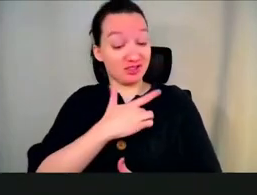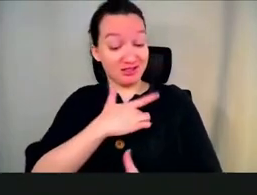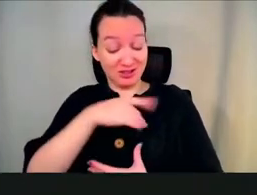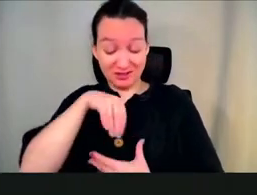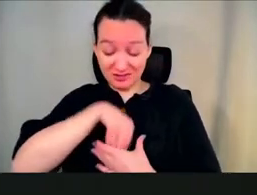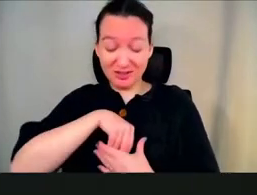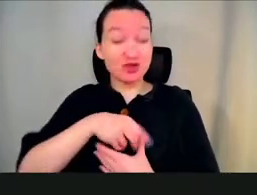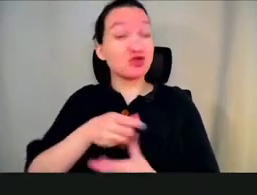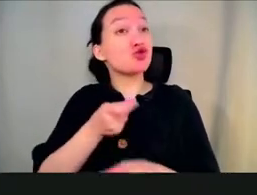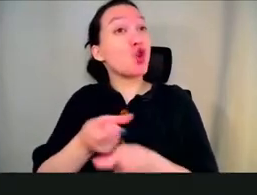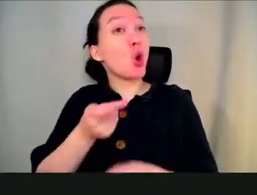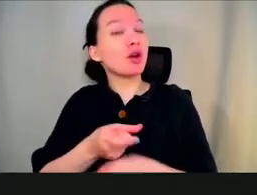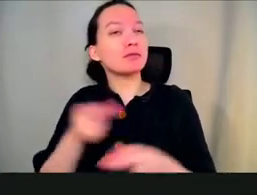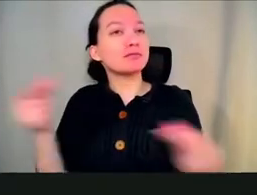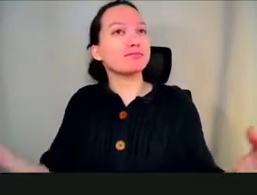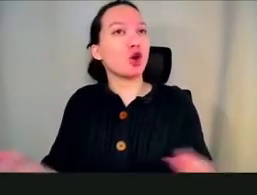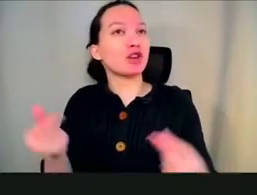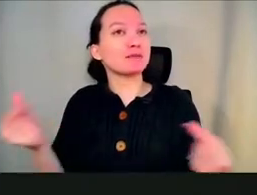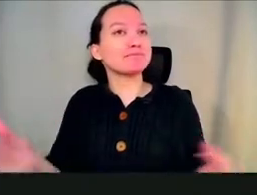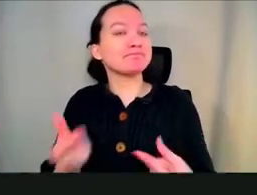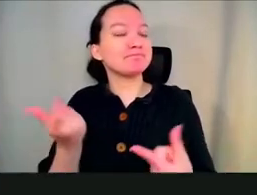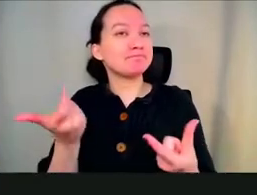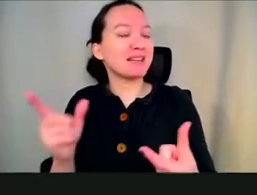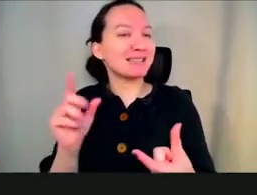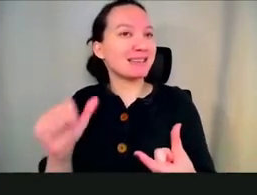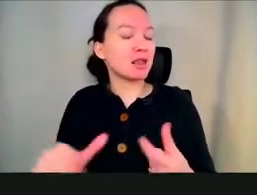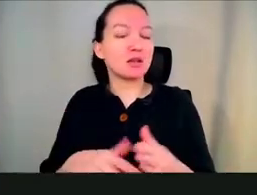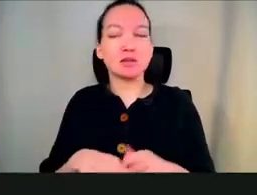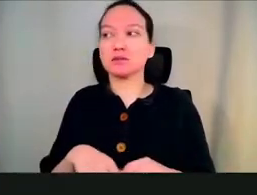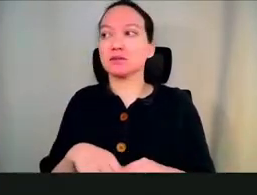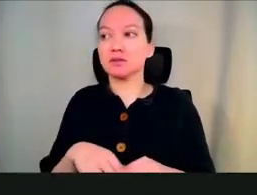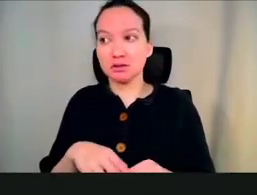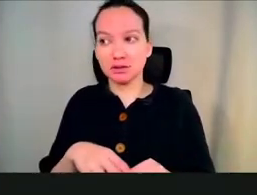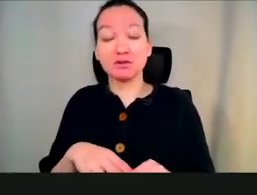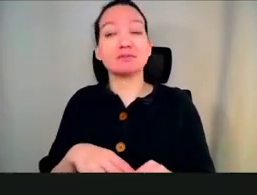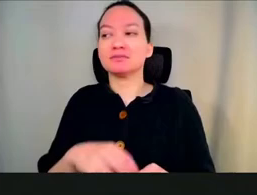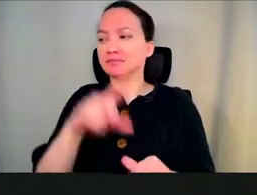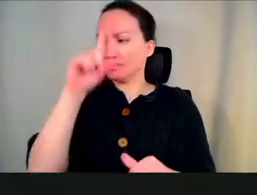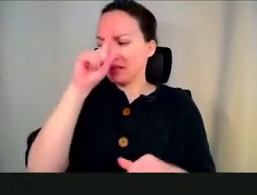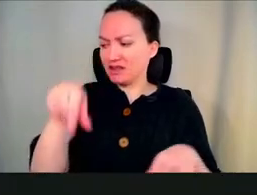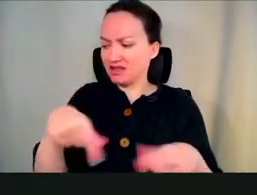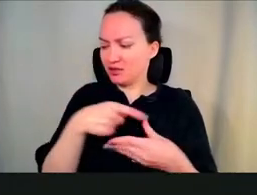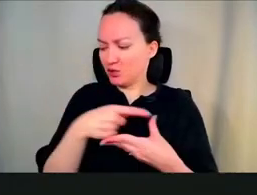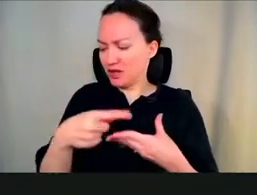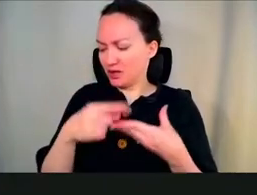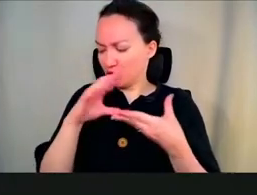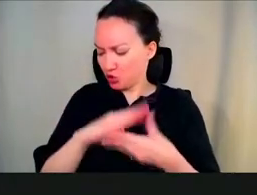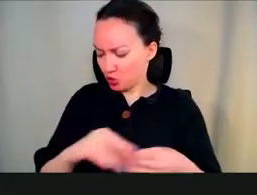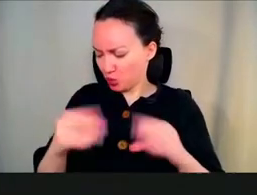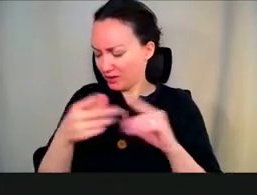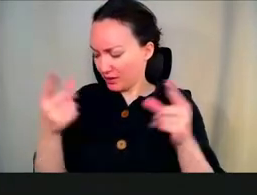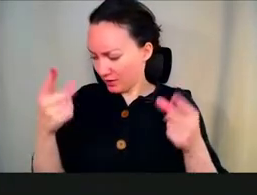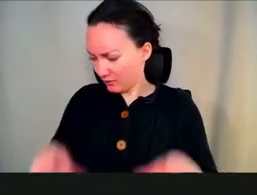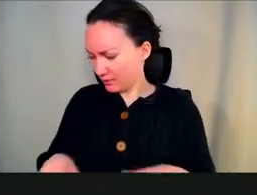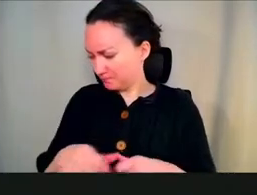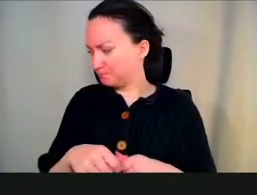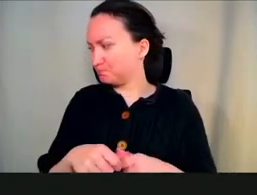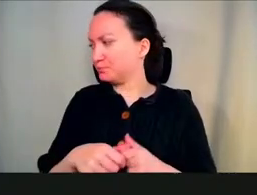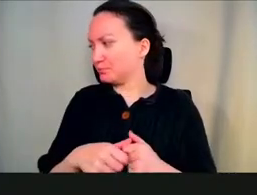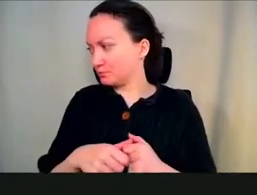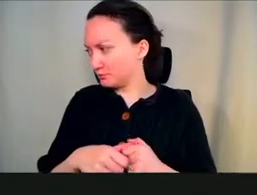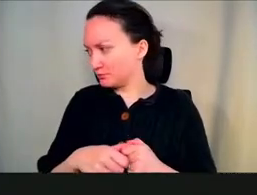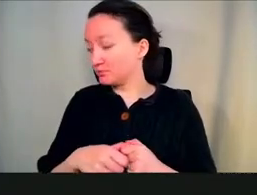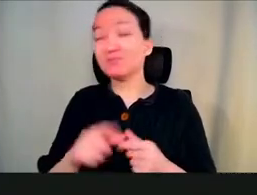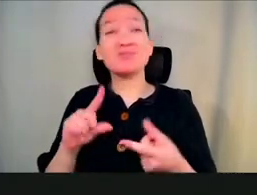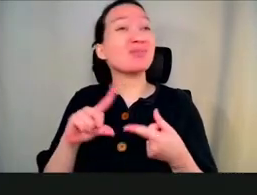hurting somebody. And that's a big deal. I was thinking about this week, there's a story that I was reminded of where I